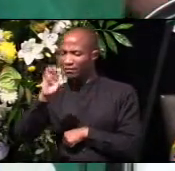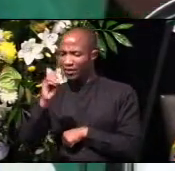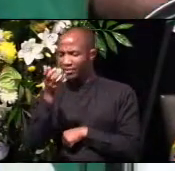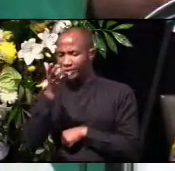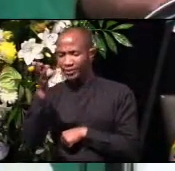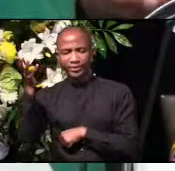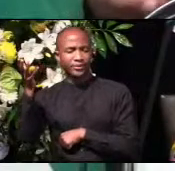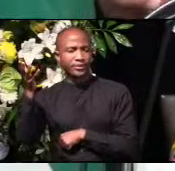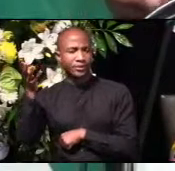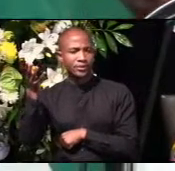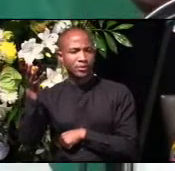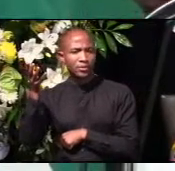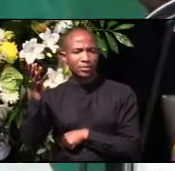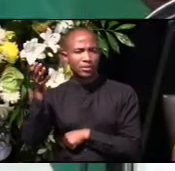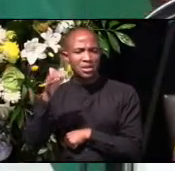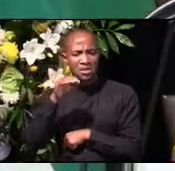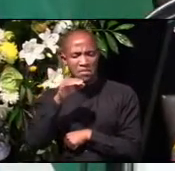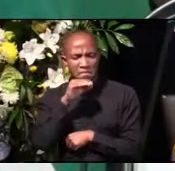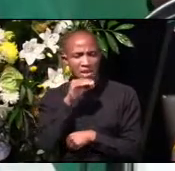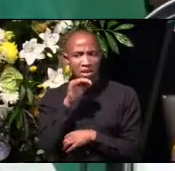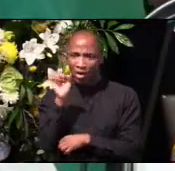where communities